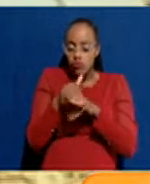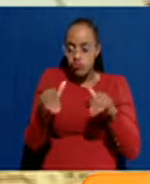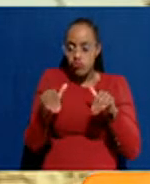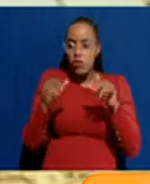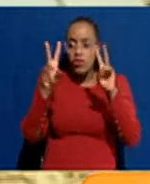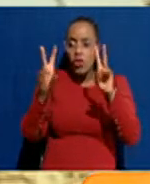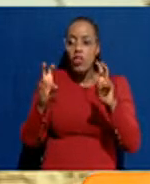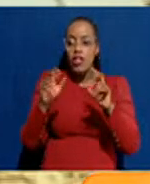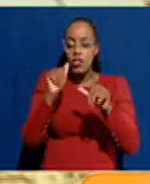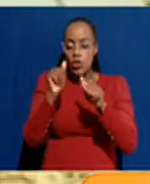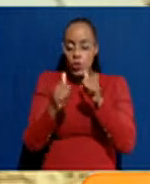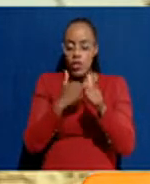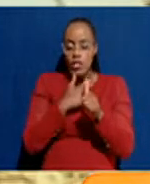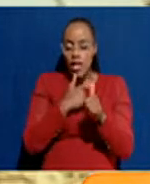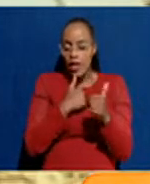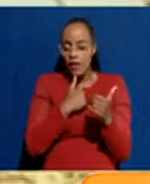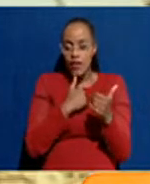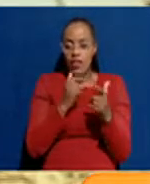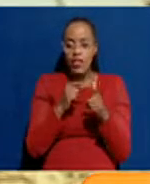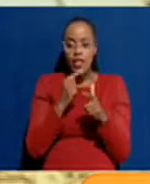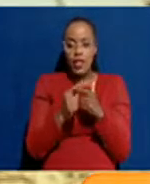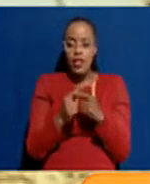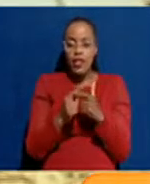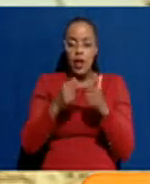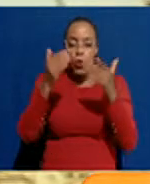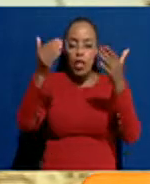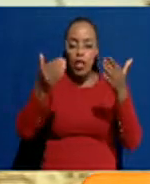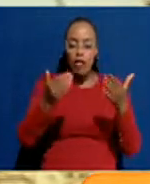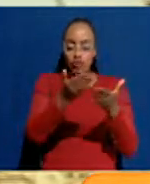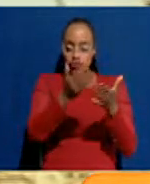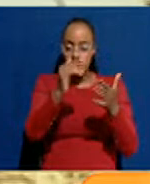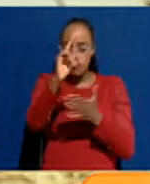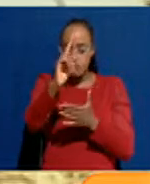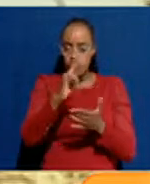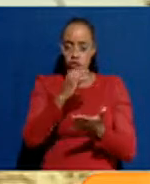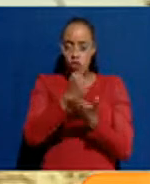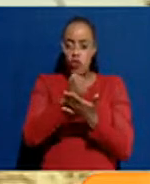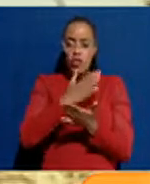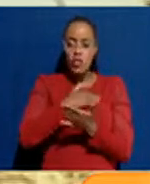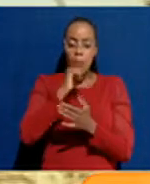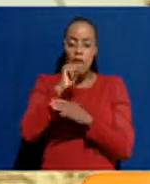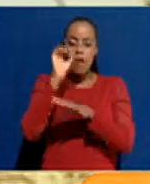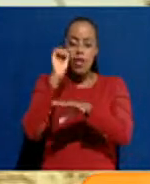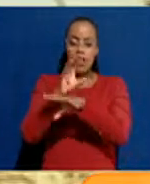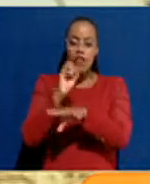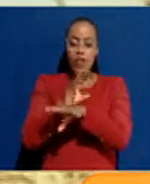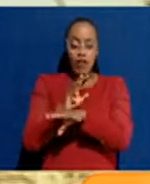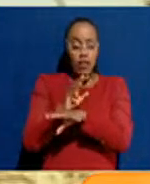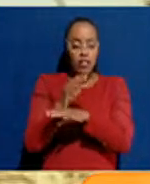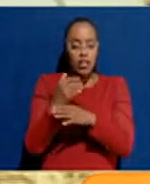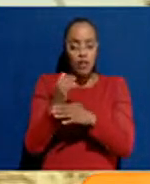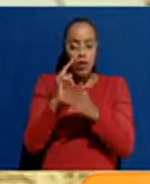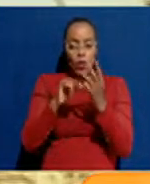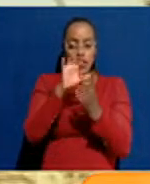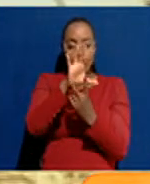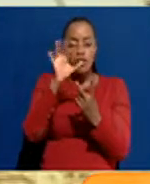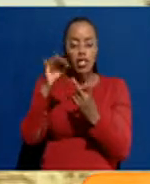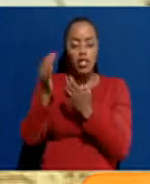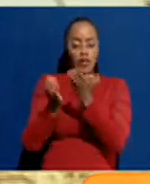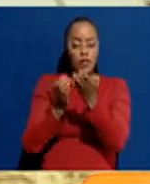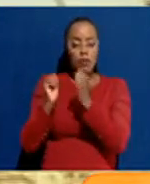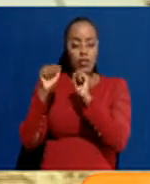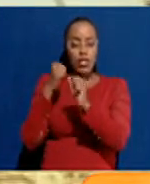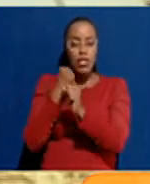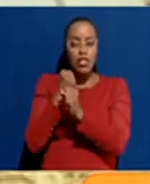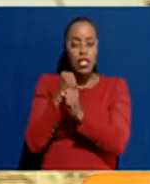far as doing what is right is concerned, I've welcomed them to come to my office. I can advise them on what other alternative businesses